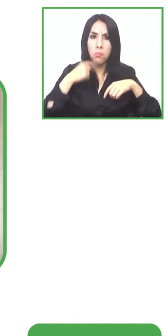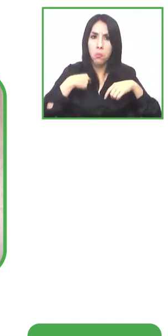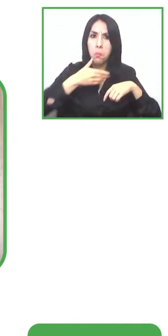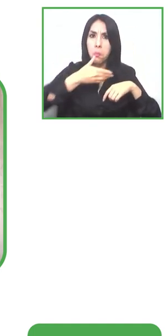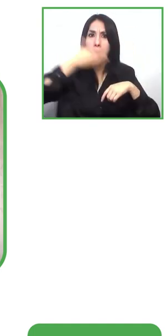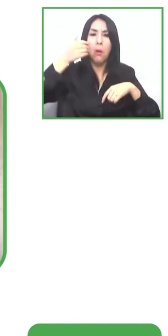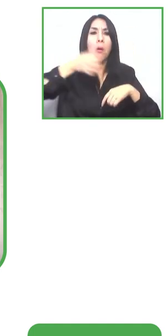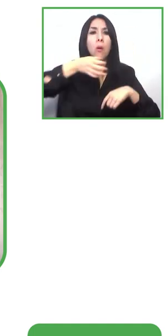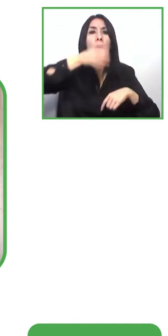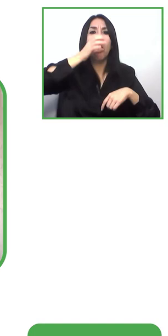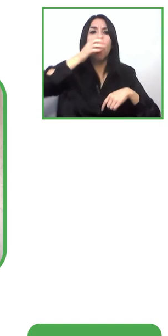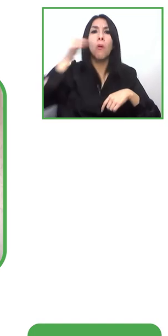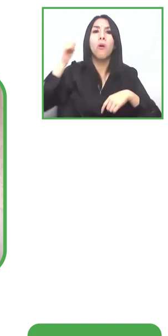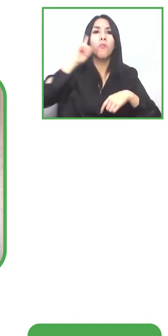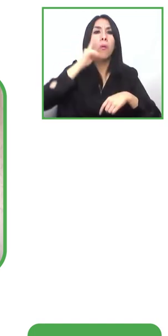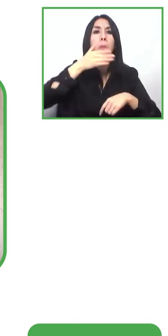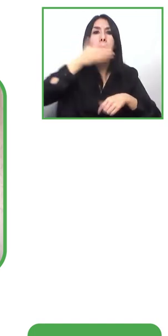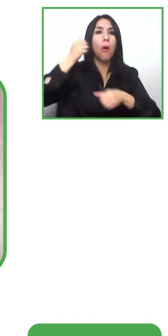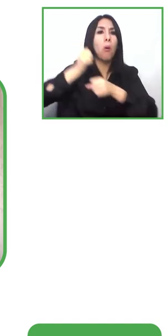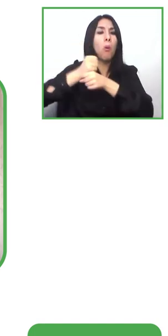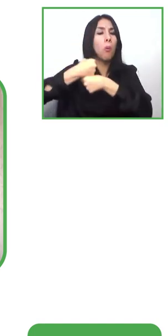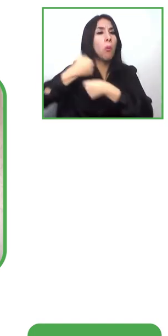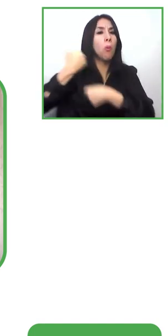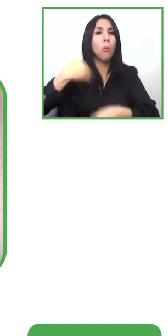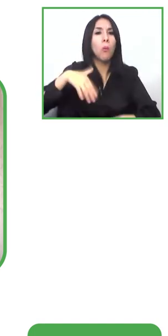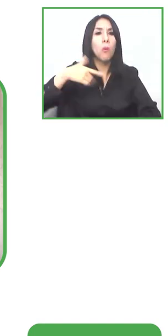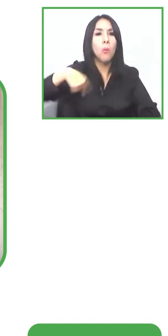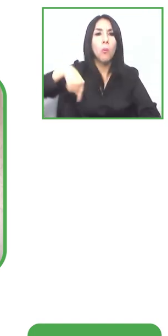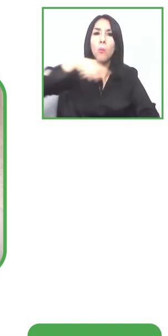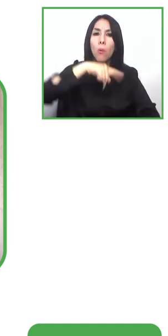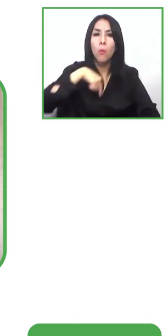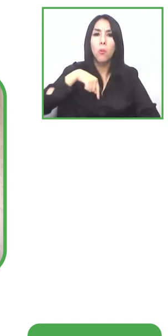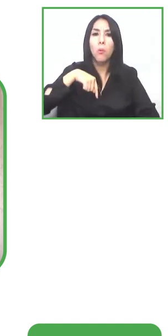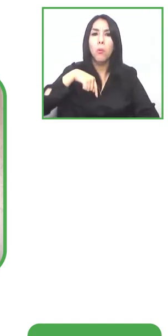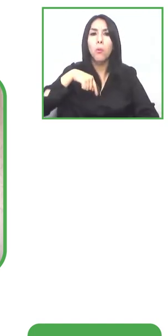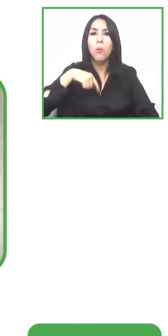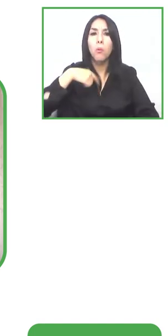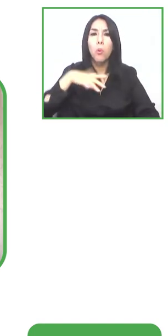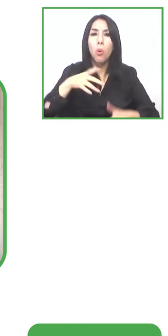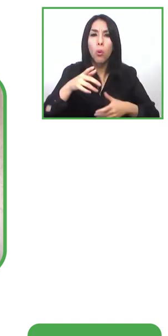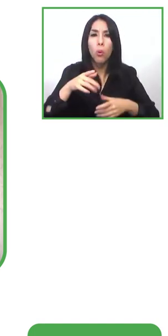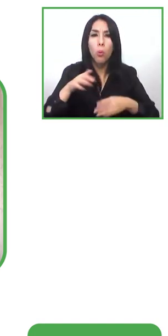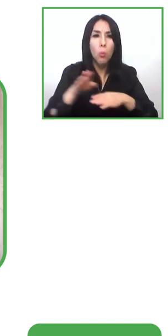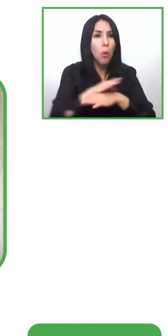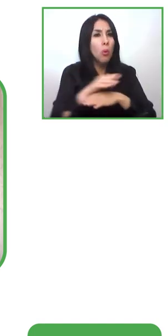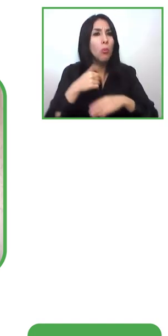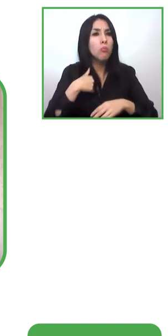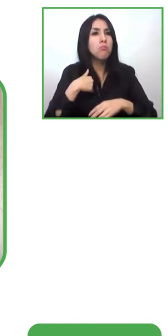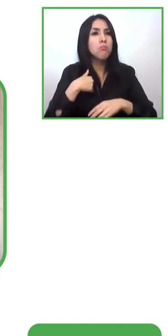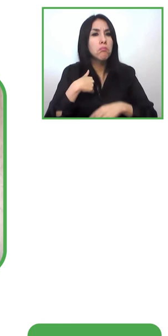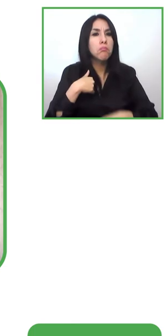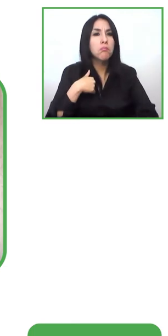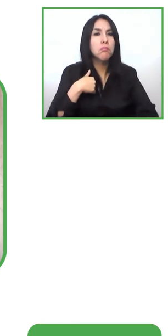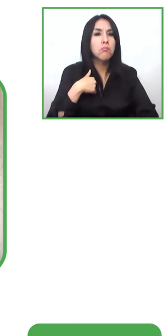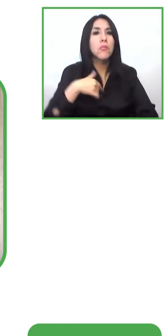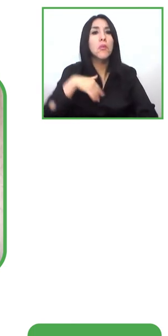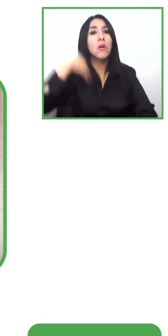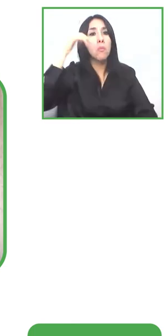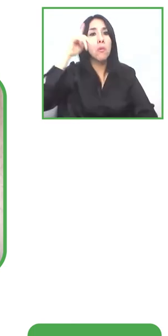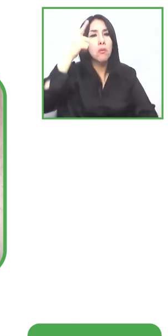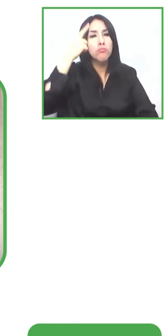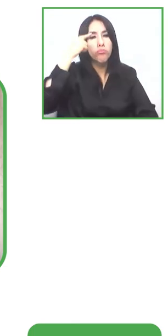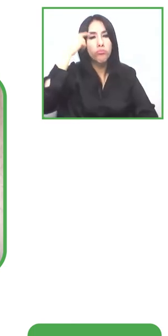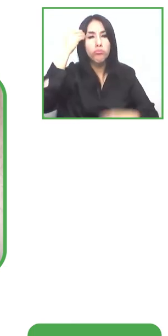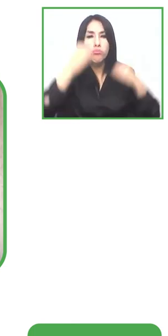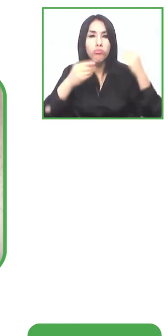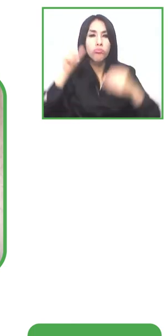thinking some person is limited. The only thing that they think about is, wow, that deaf person made the best cup of coffee I've ever had. And the more that we